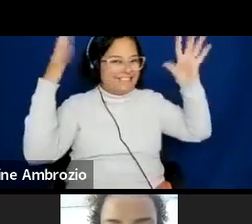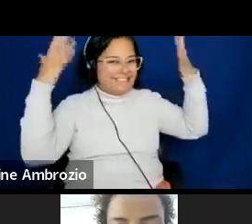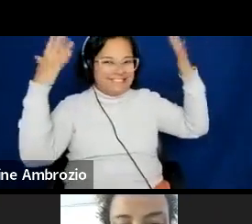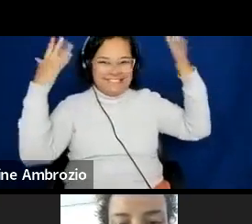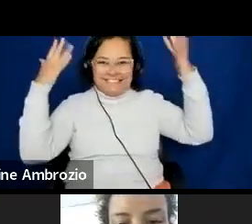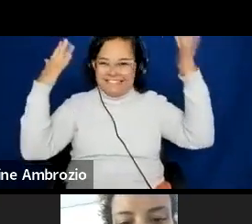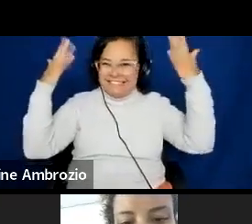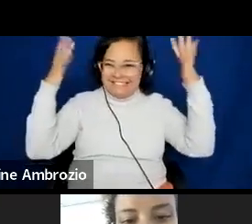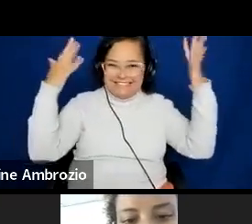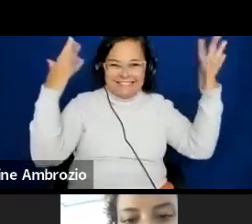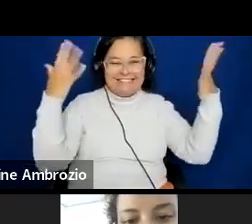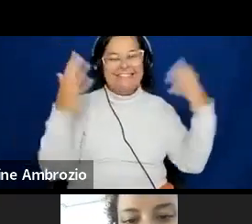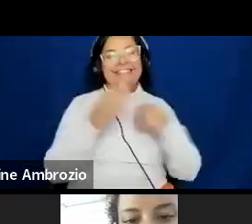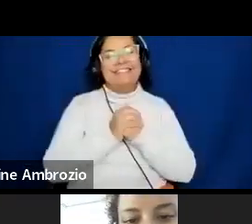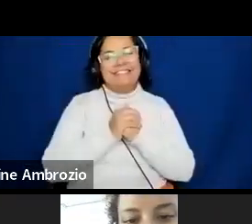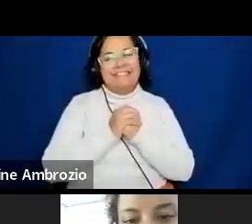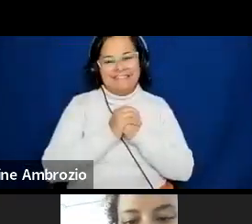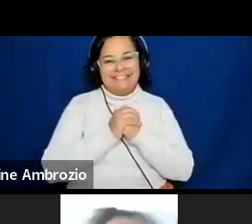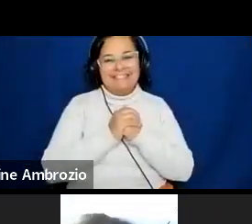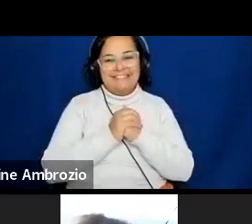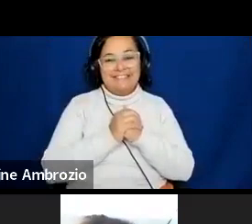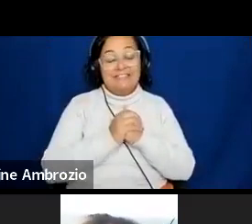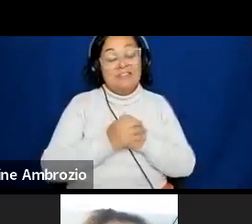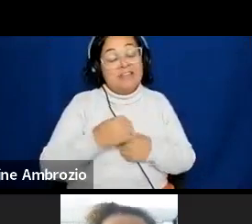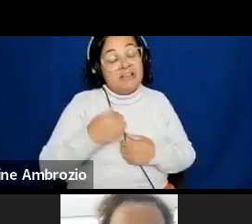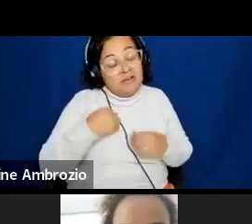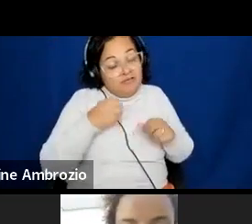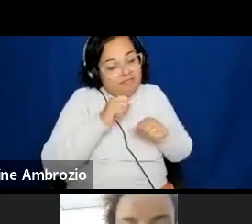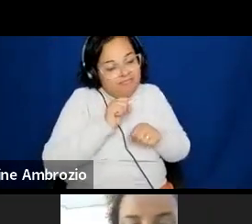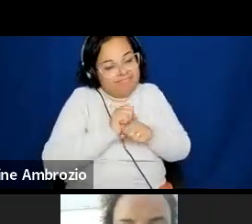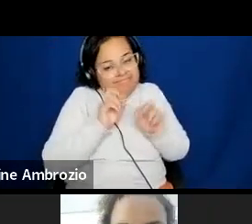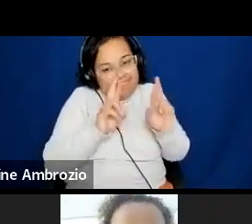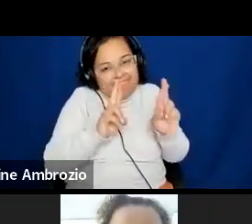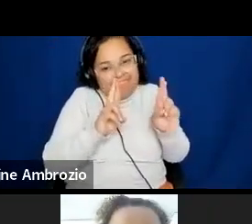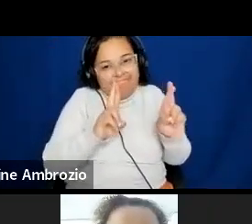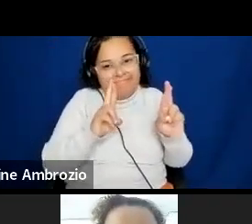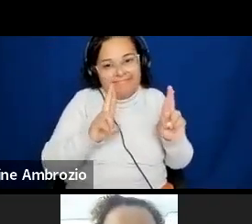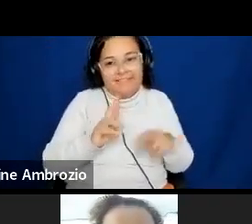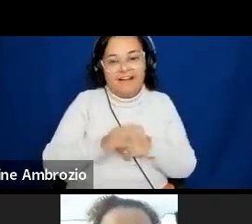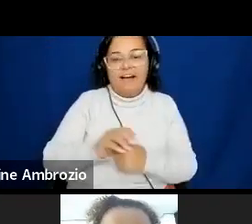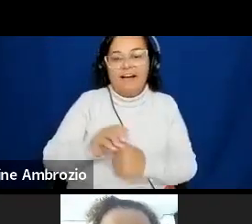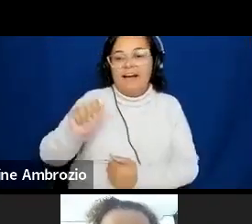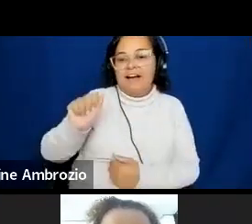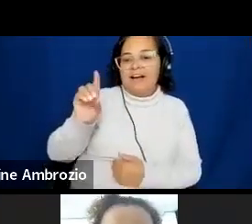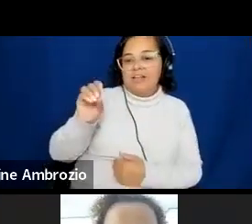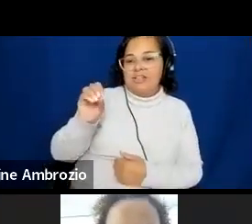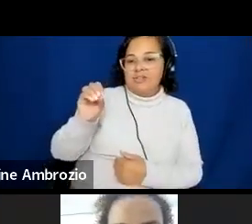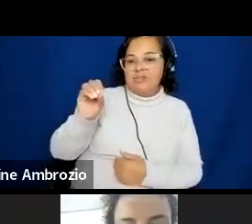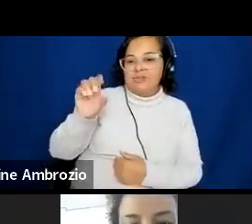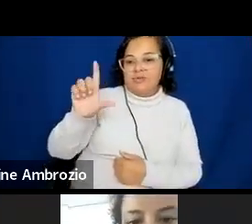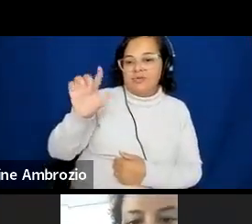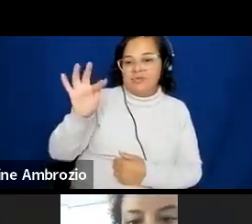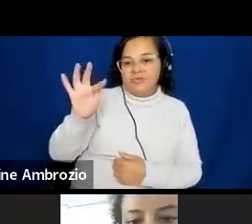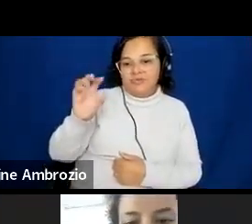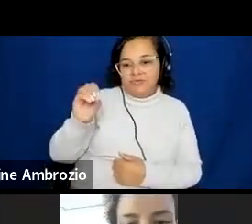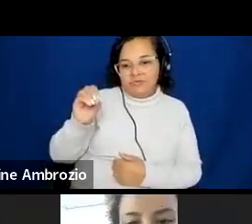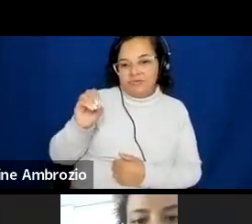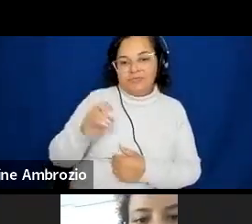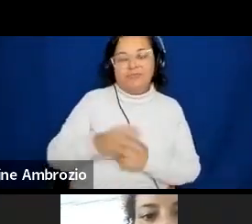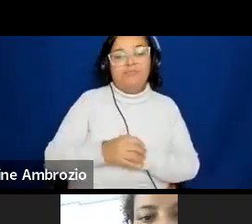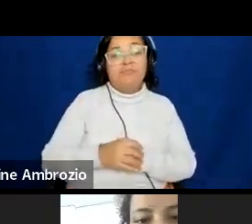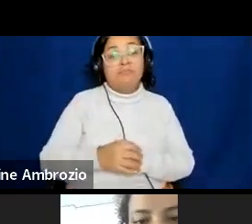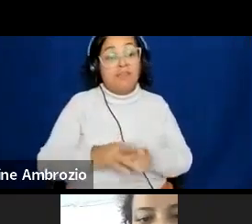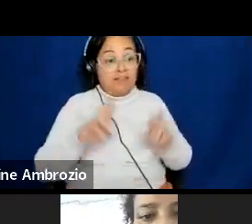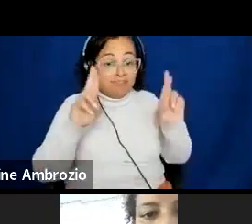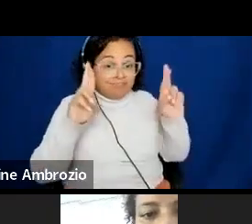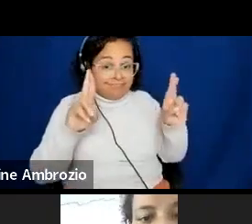I was just applauding. I hope Adolfo too, and I hope that the next session we have Ia and Sueli with